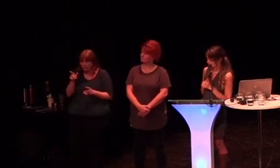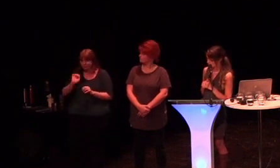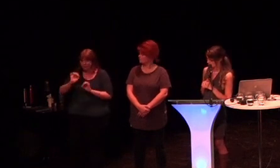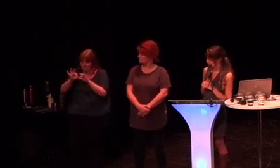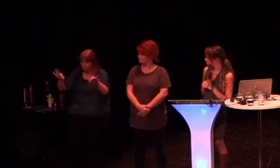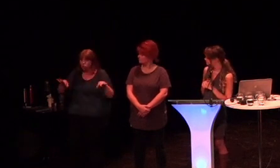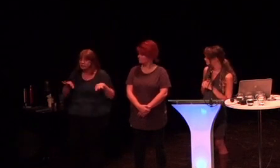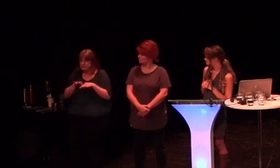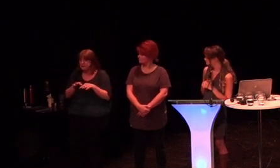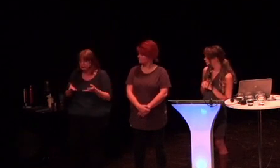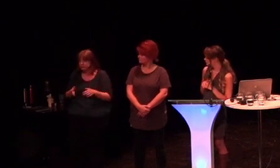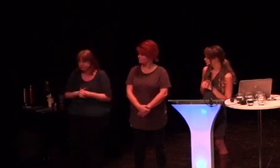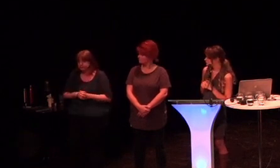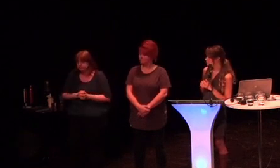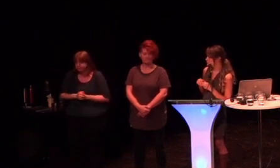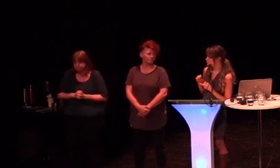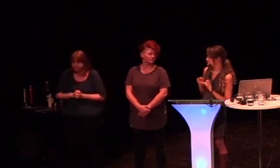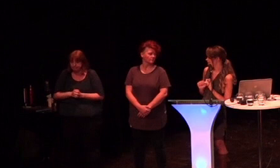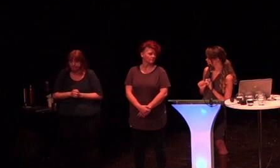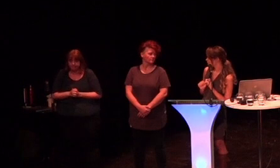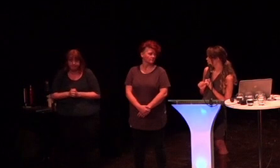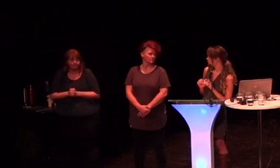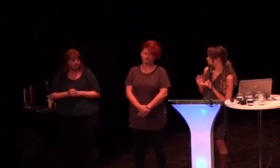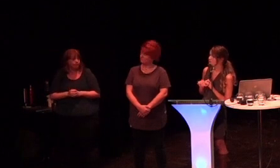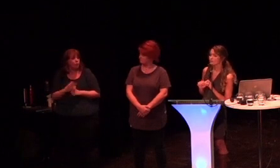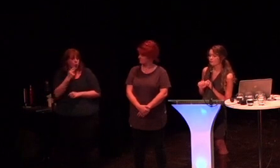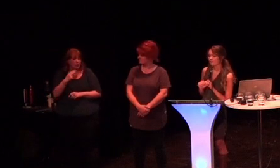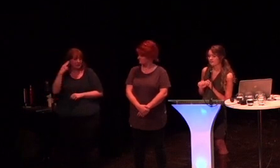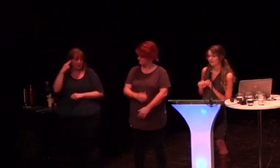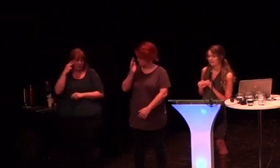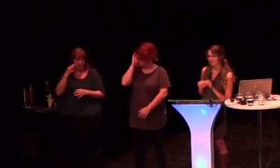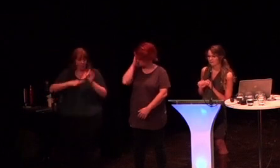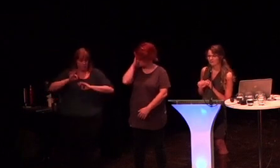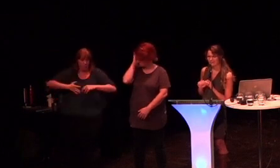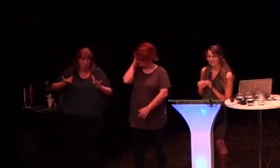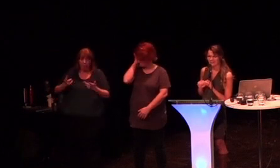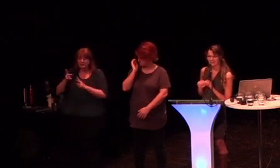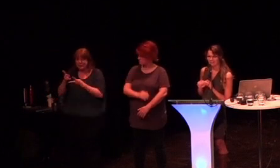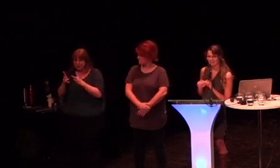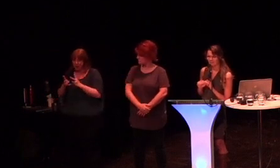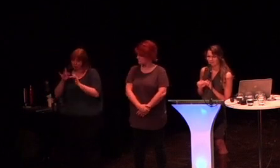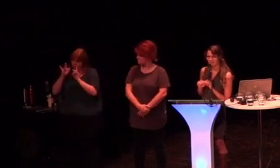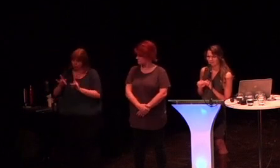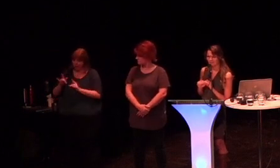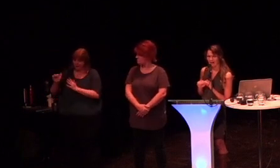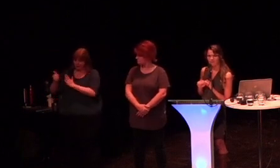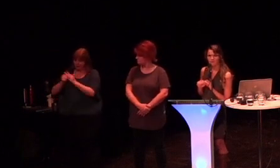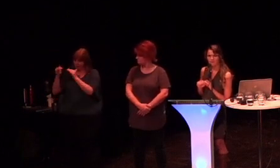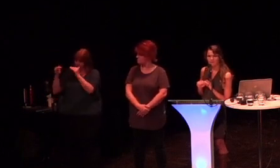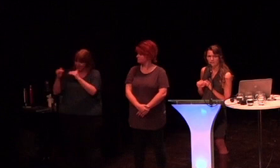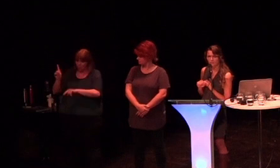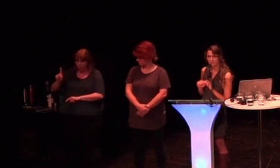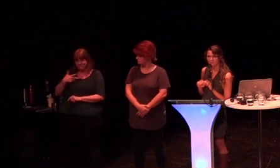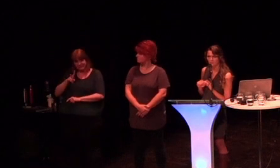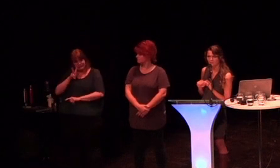your boundaries. In terms of using a deaf performer or an interpreter, checking their skill level. Have you